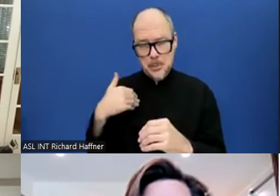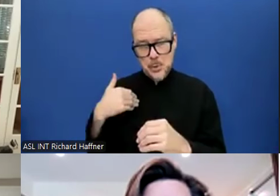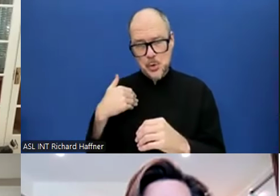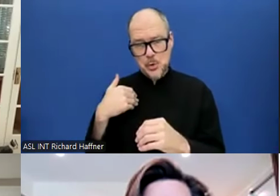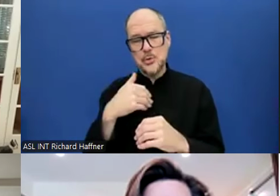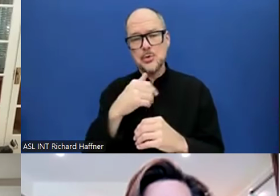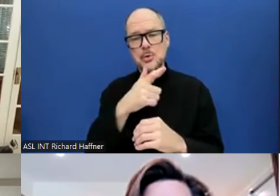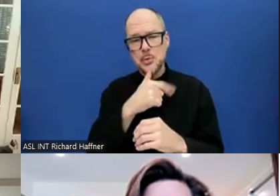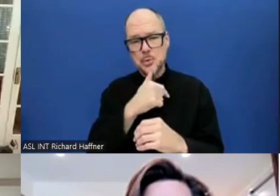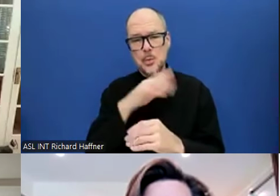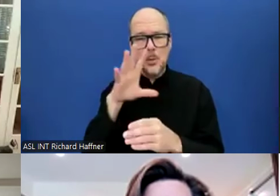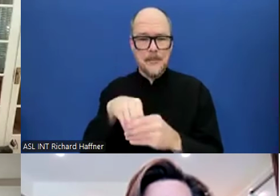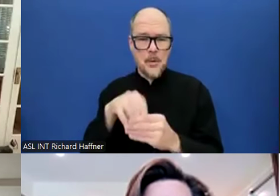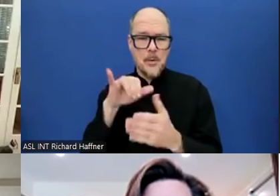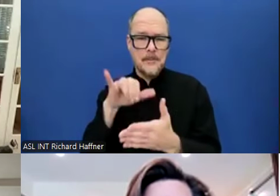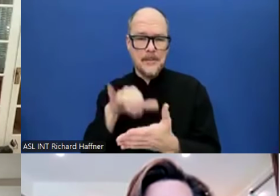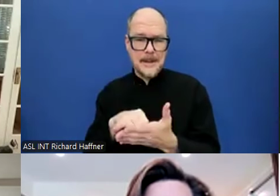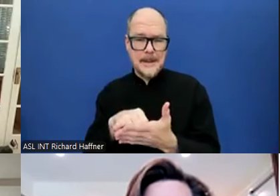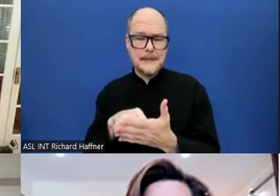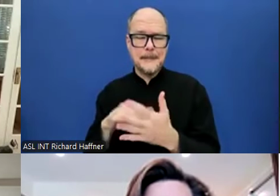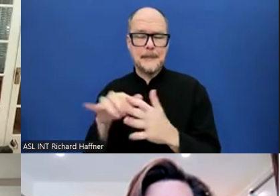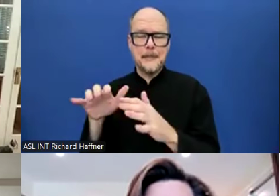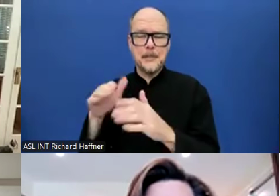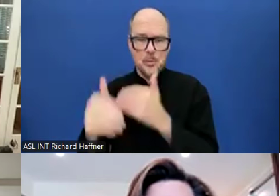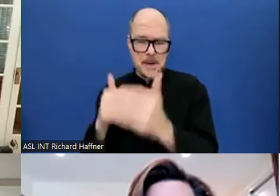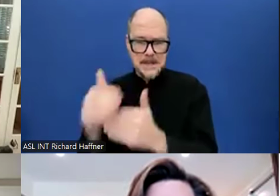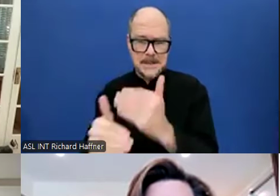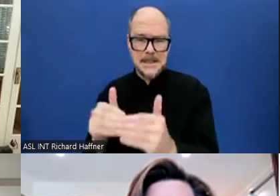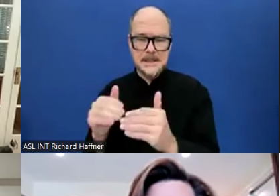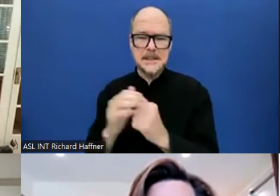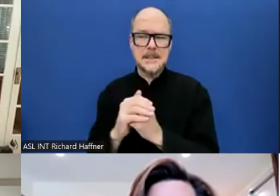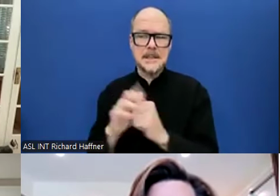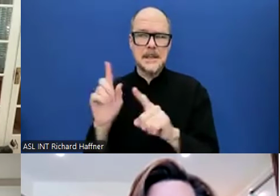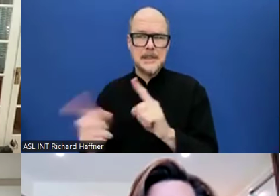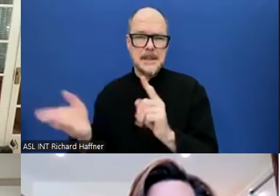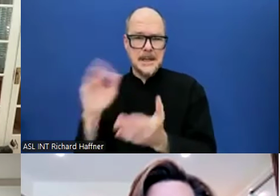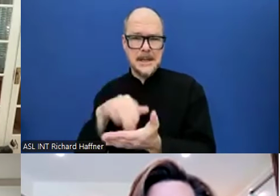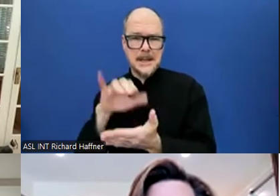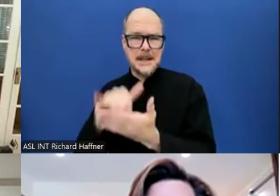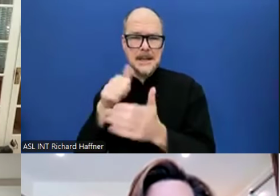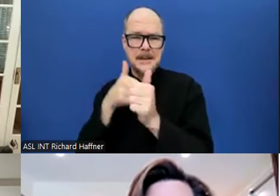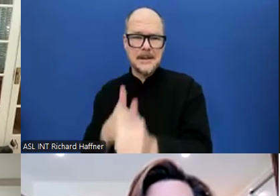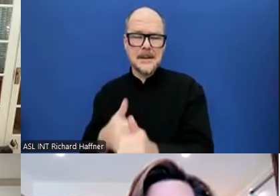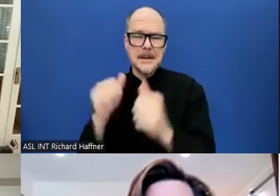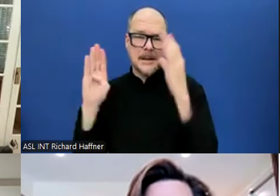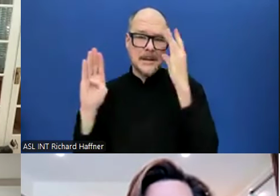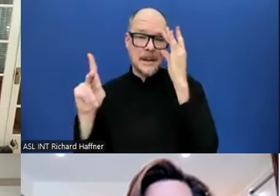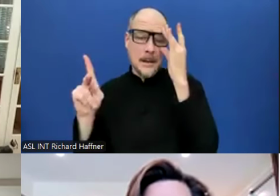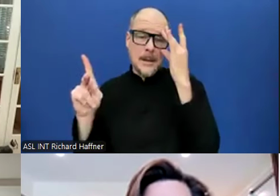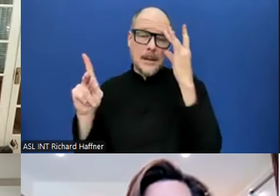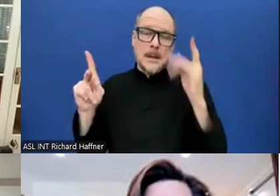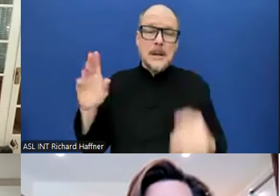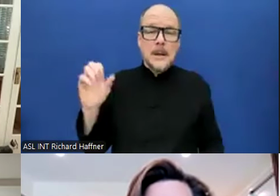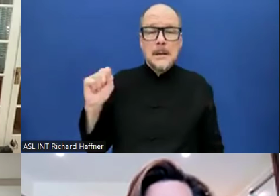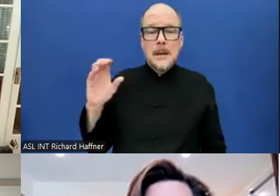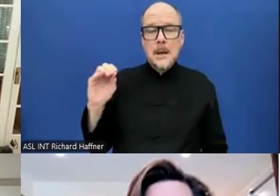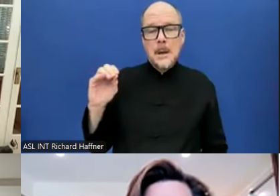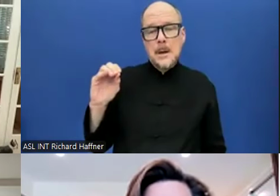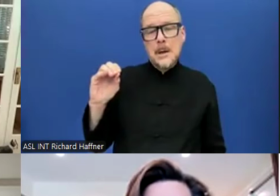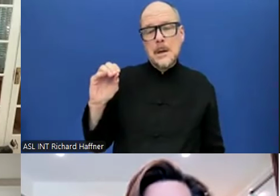part of that process. But there again, that would be subject to Bagley King. And so it would